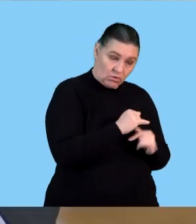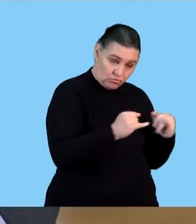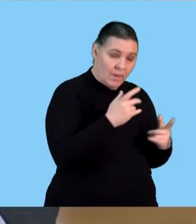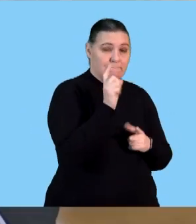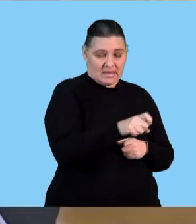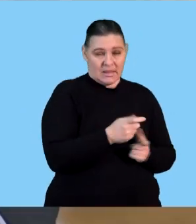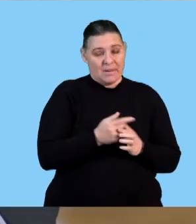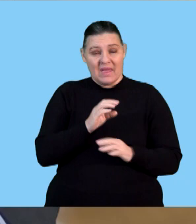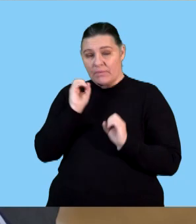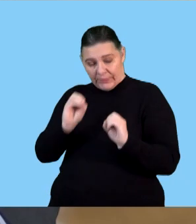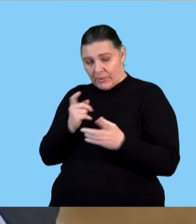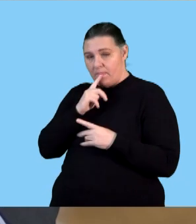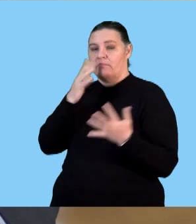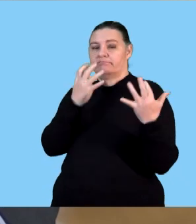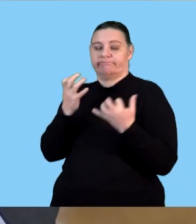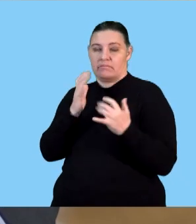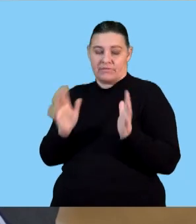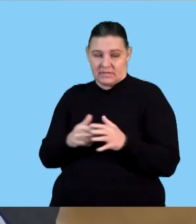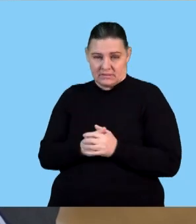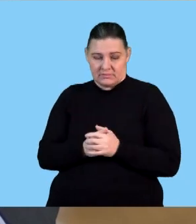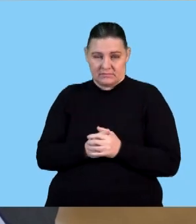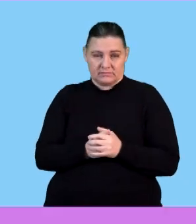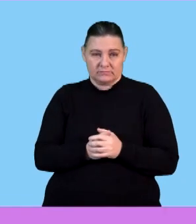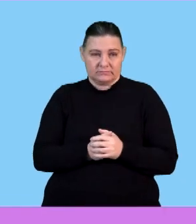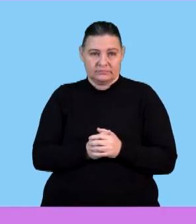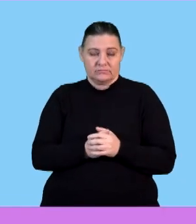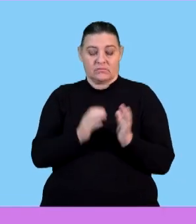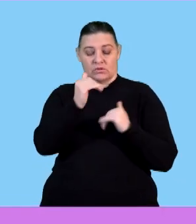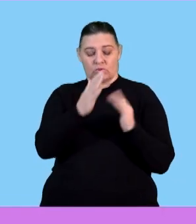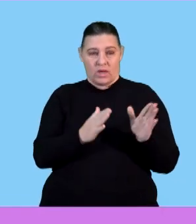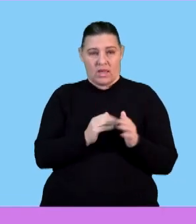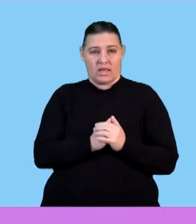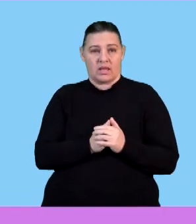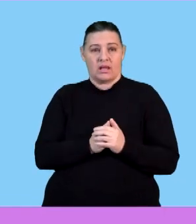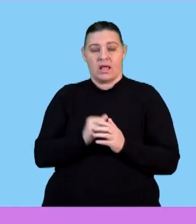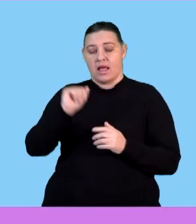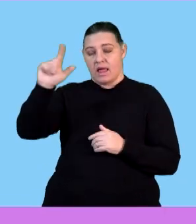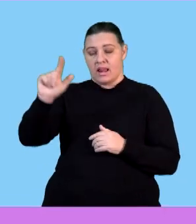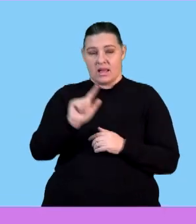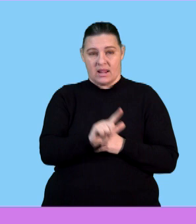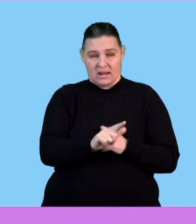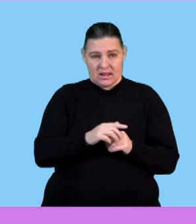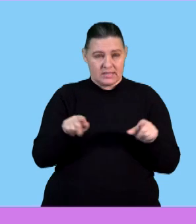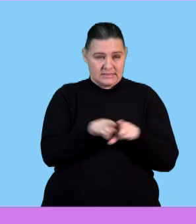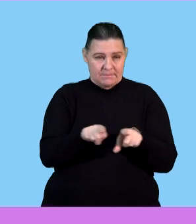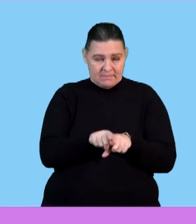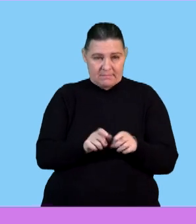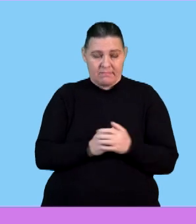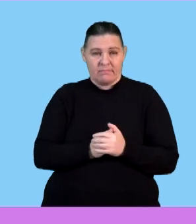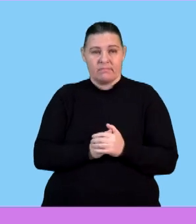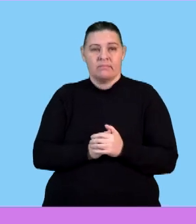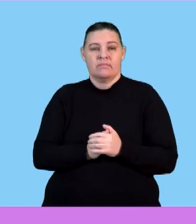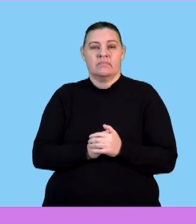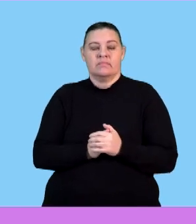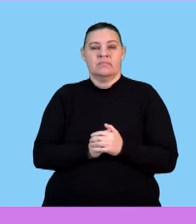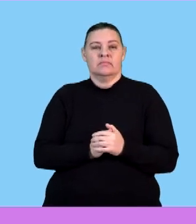to. So a square made up of two lengths that are the same. All right, because